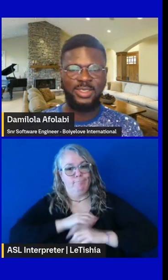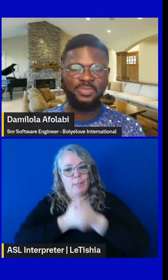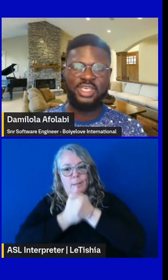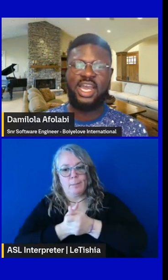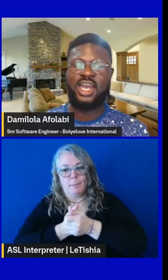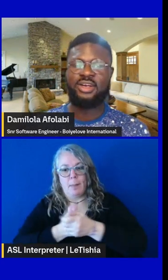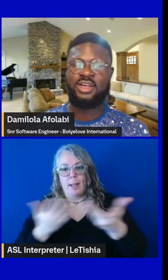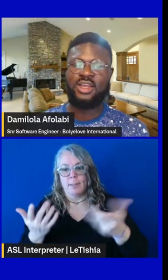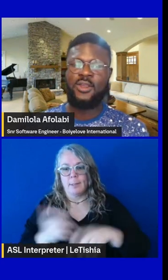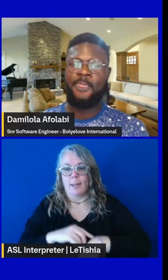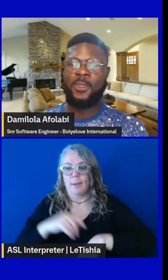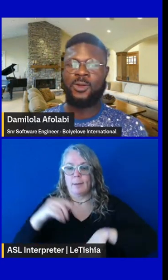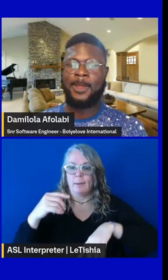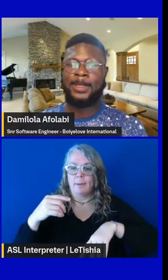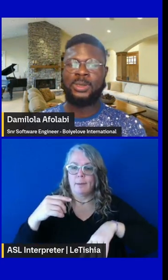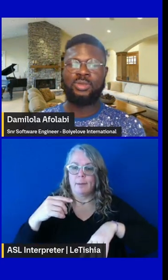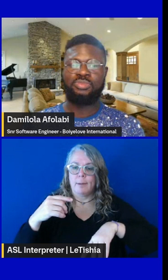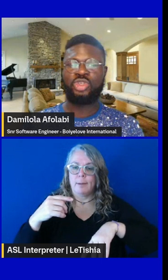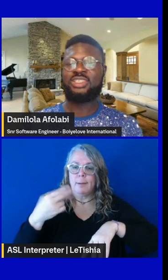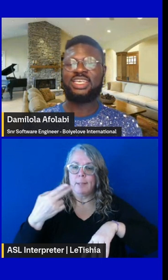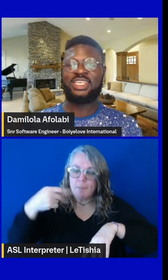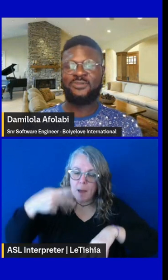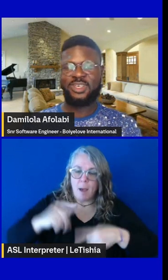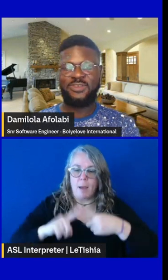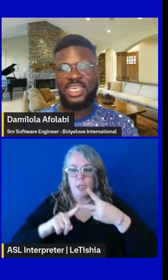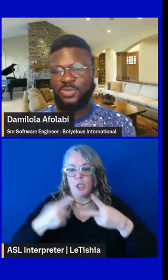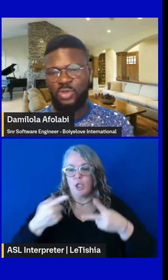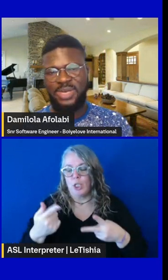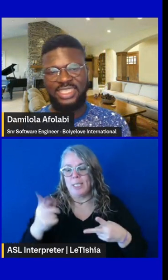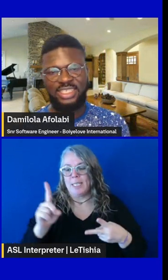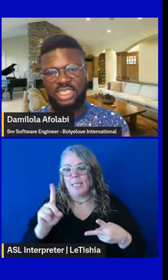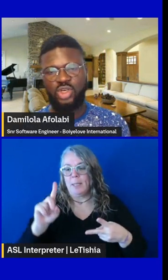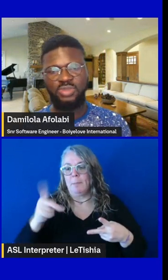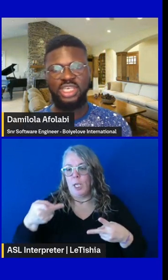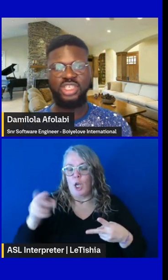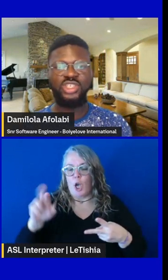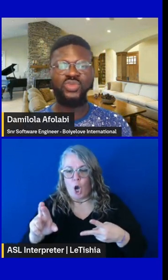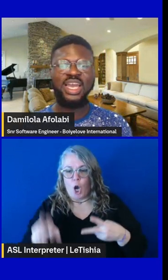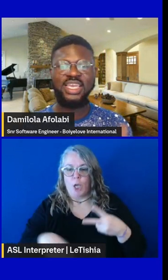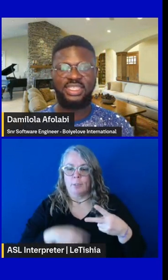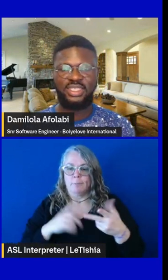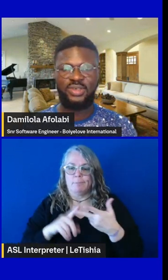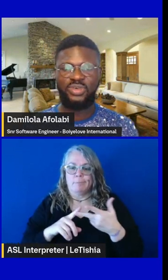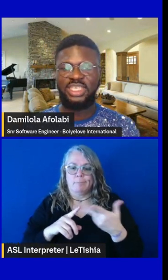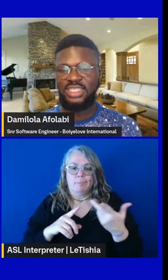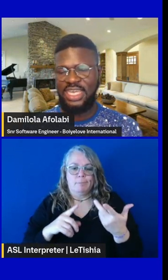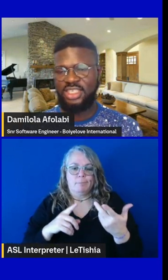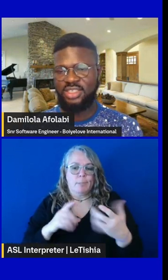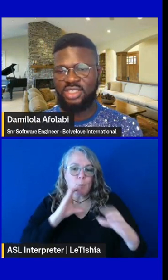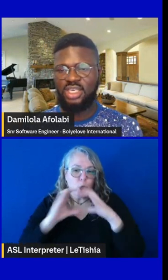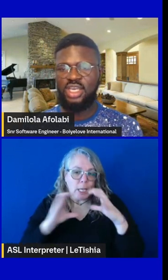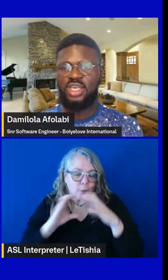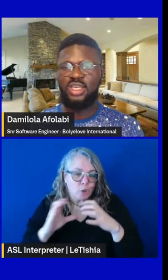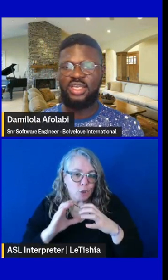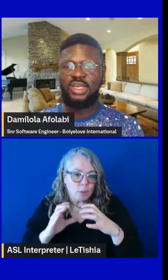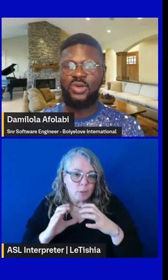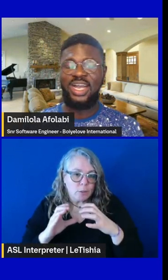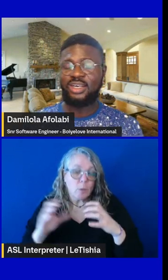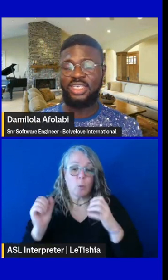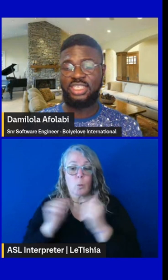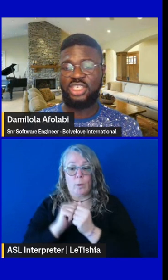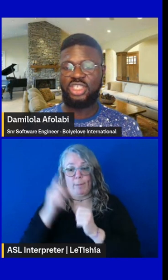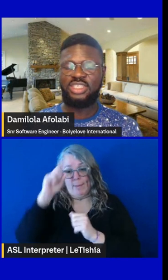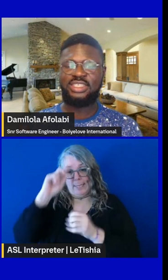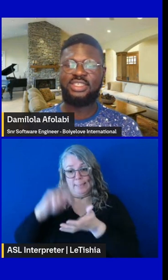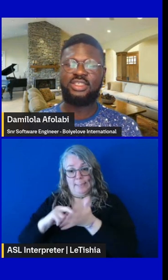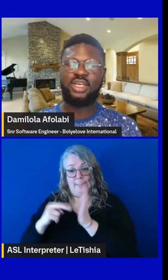HIPAA, GDPR. Mutual TLS verifies both parties in communications with intentions,